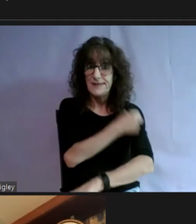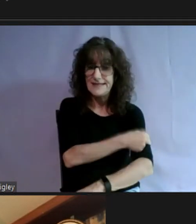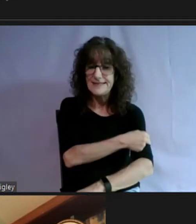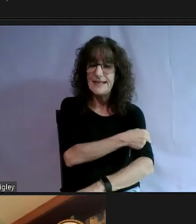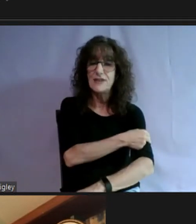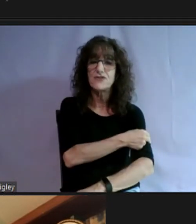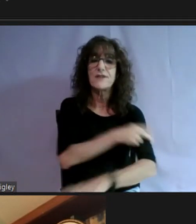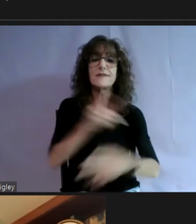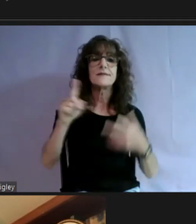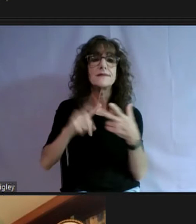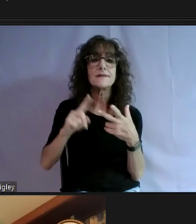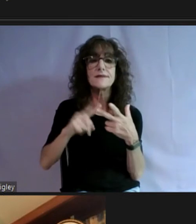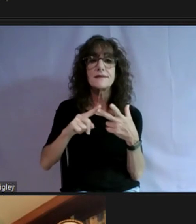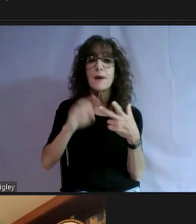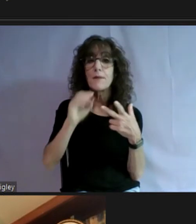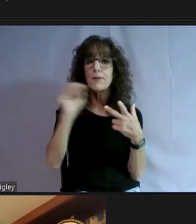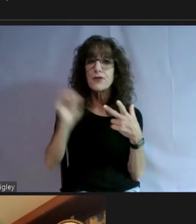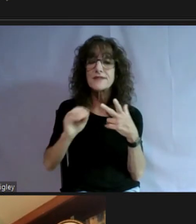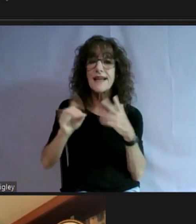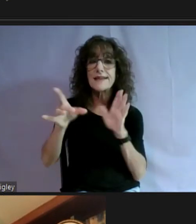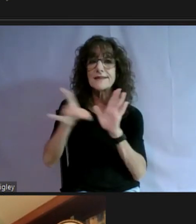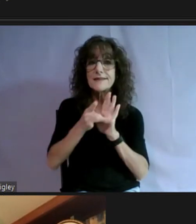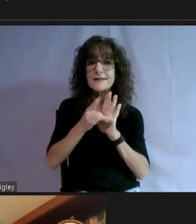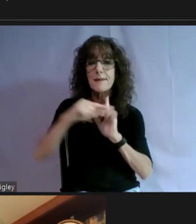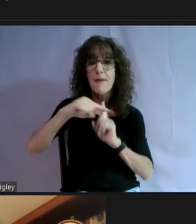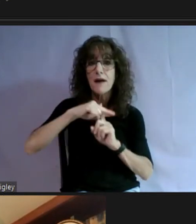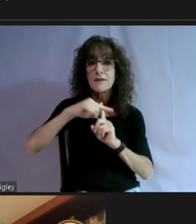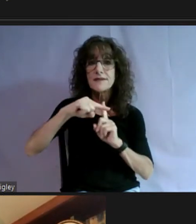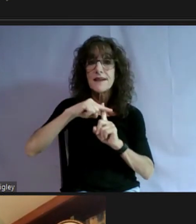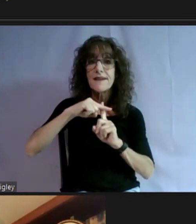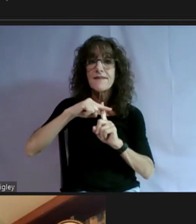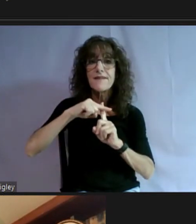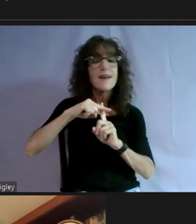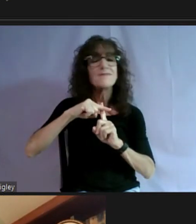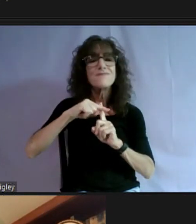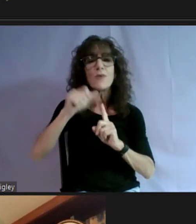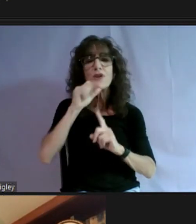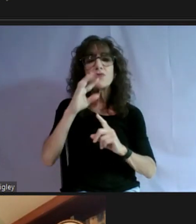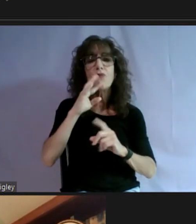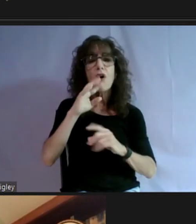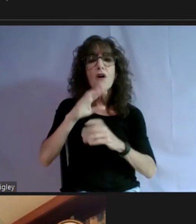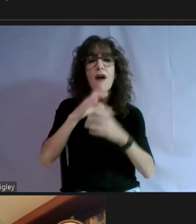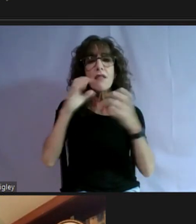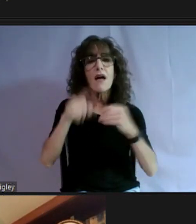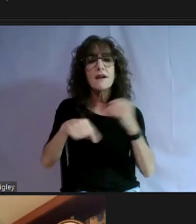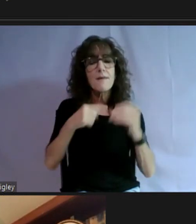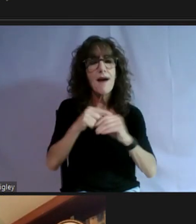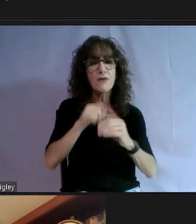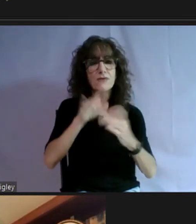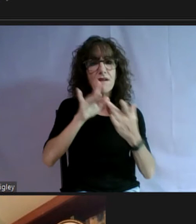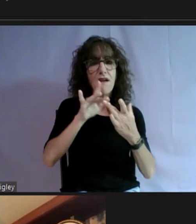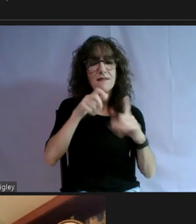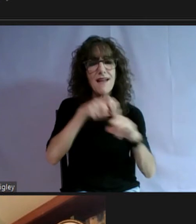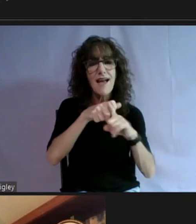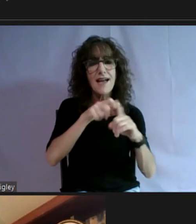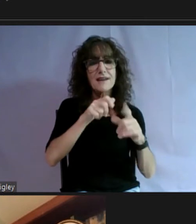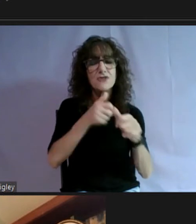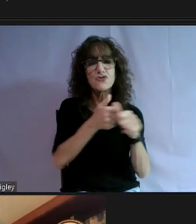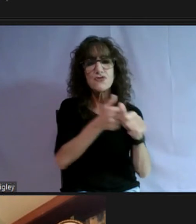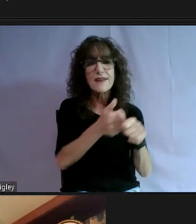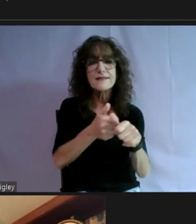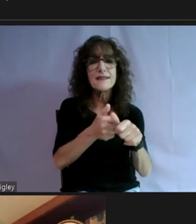look at percent positivity. And we don't talk a lot about contact tracing and case management because we have